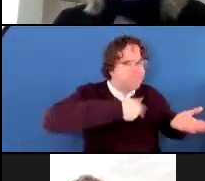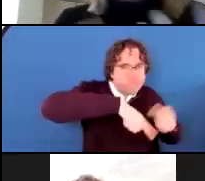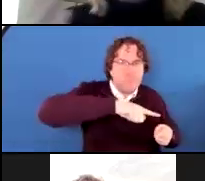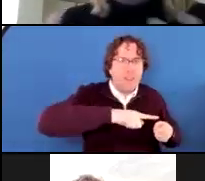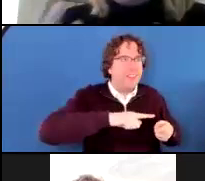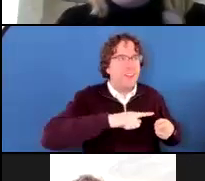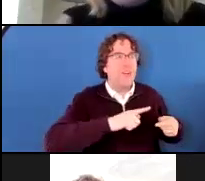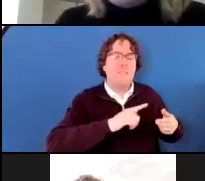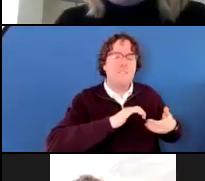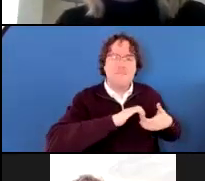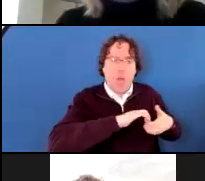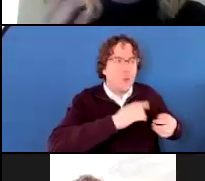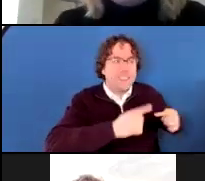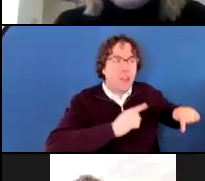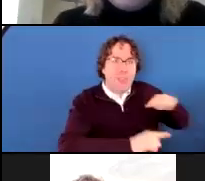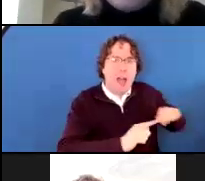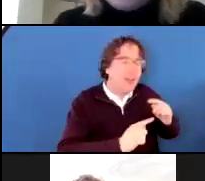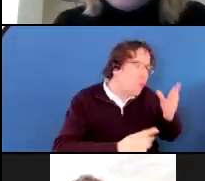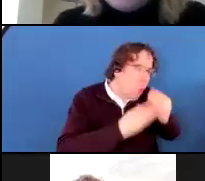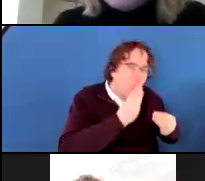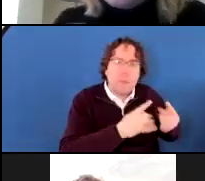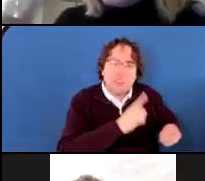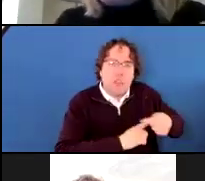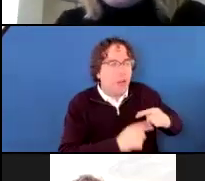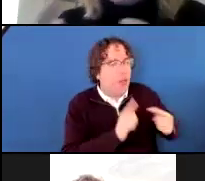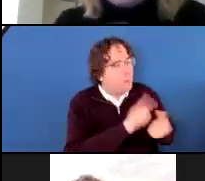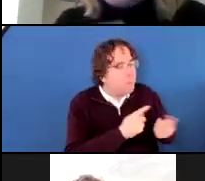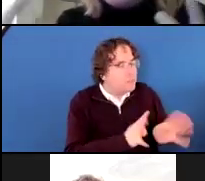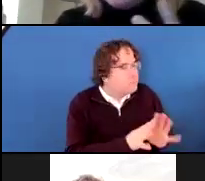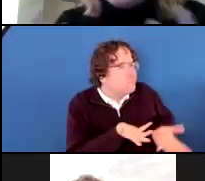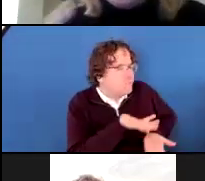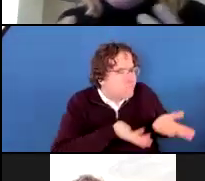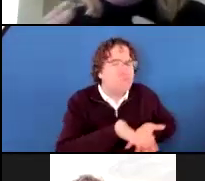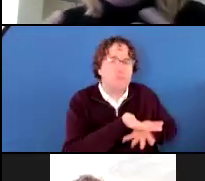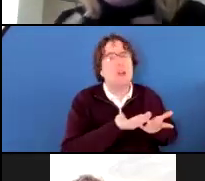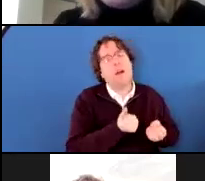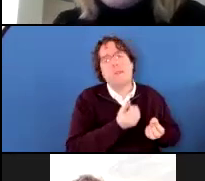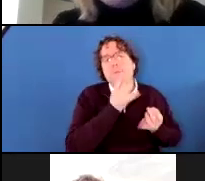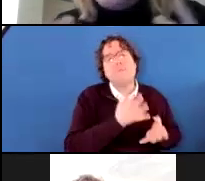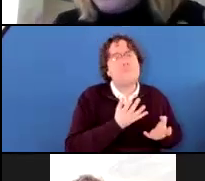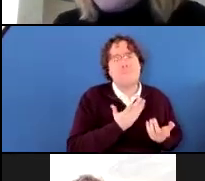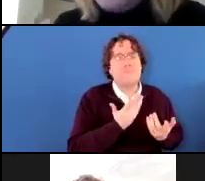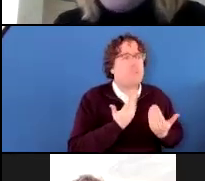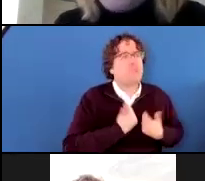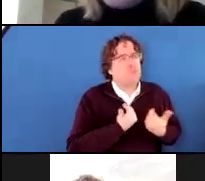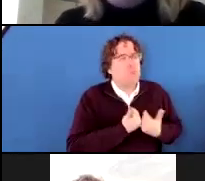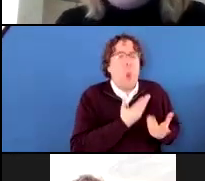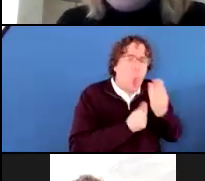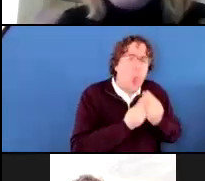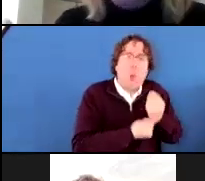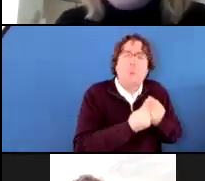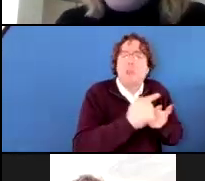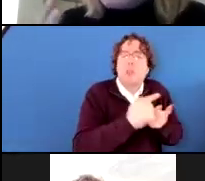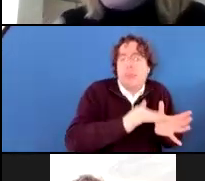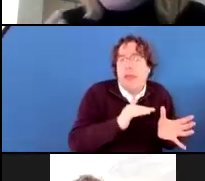fellows, to learn from each other, to meet with each other. There's rich learning, and I would imagine Deanna and Andrew, our 2